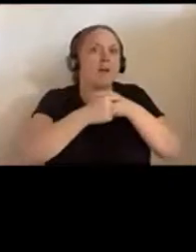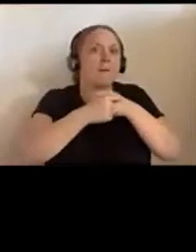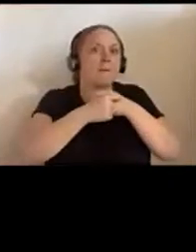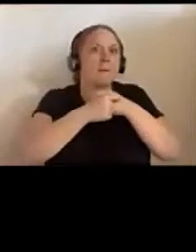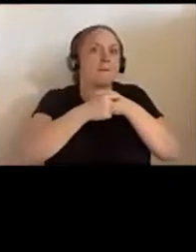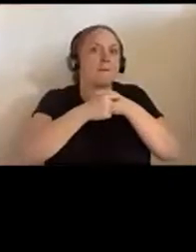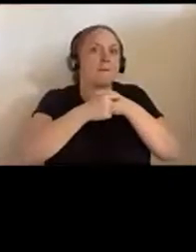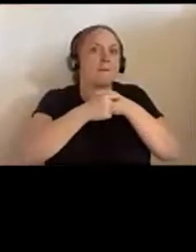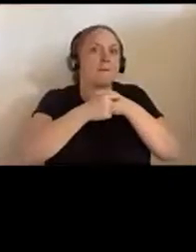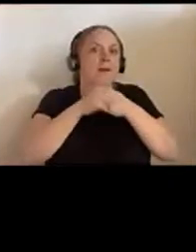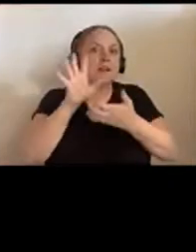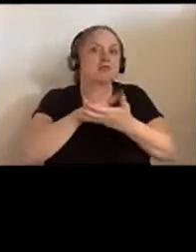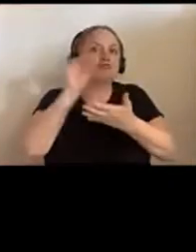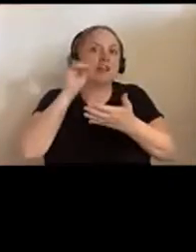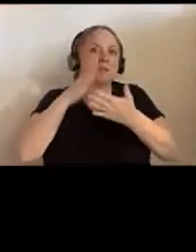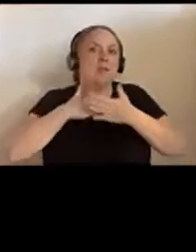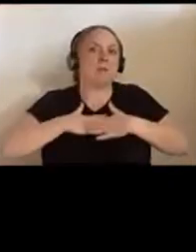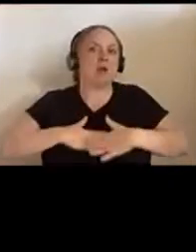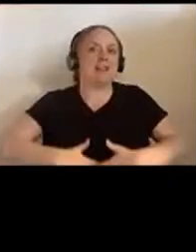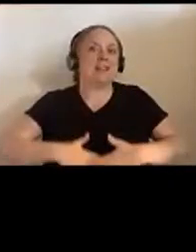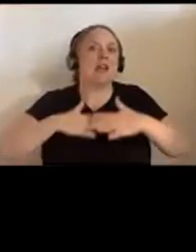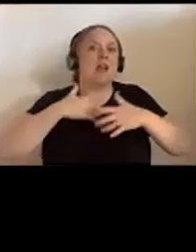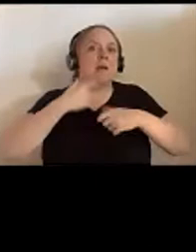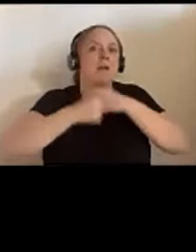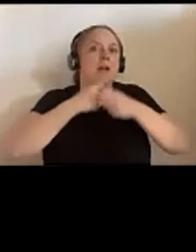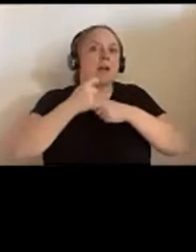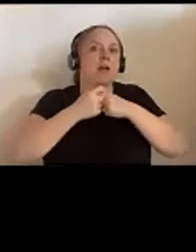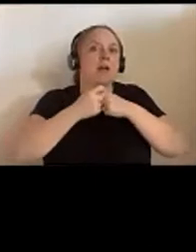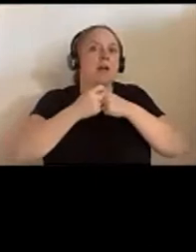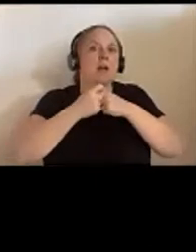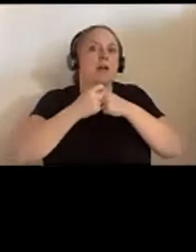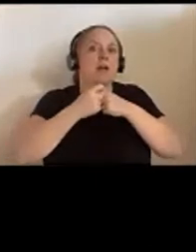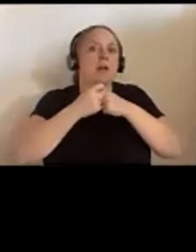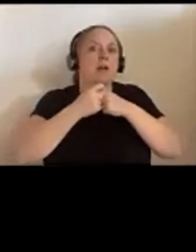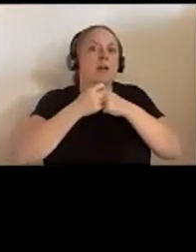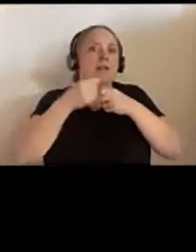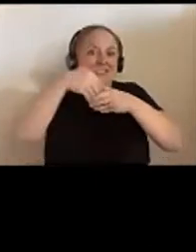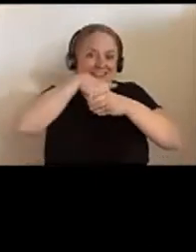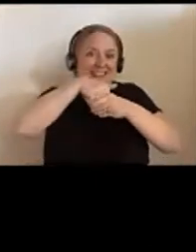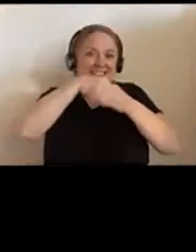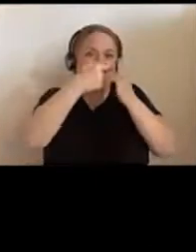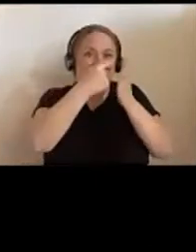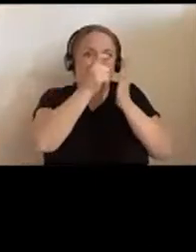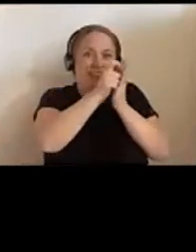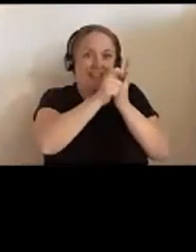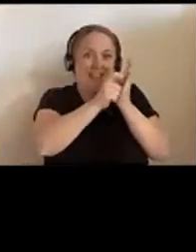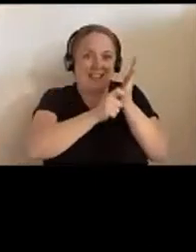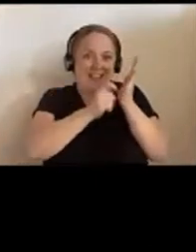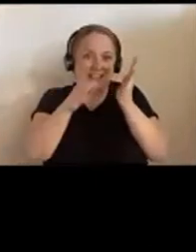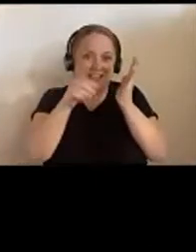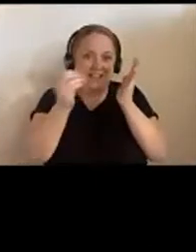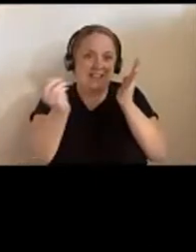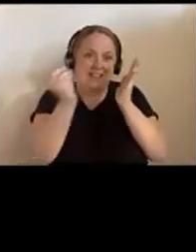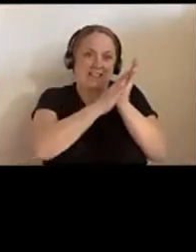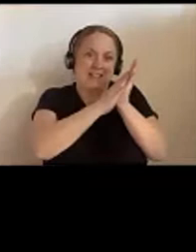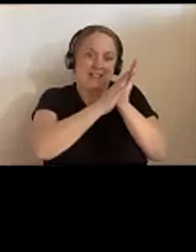their personal body becomes something that maybe stands in the gap of all those numbers. So if 12 million people use the installation, we